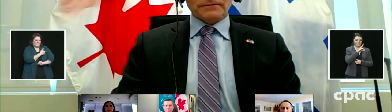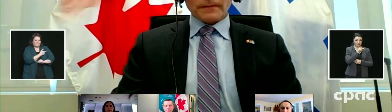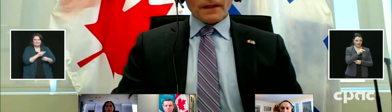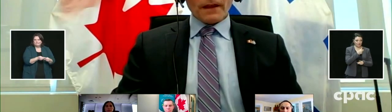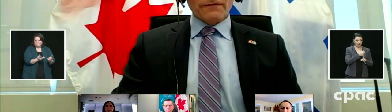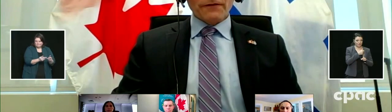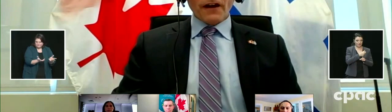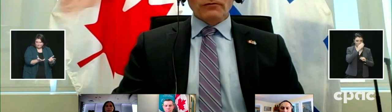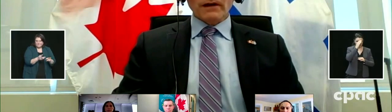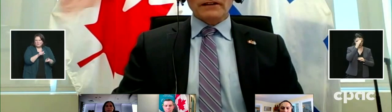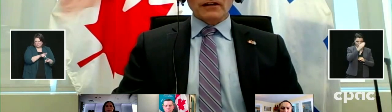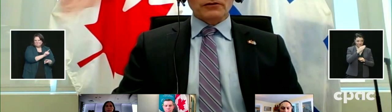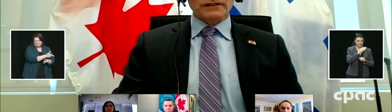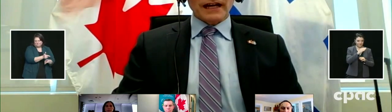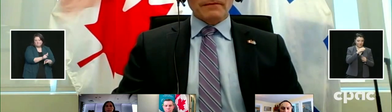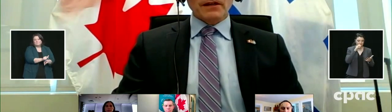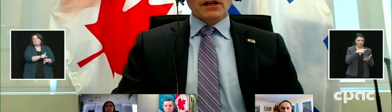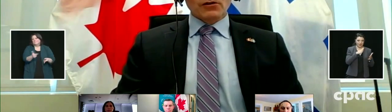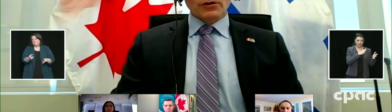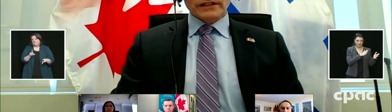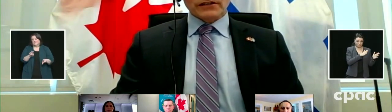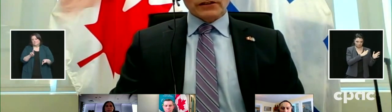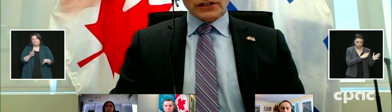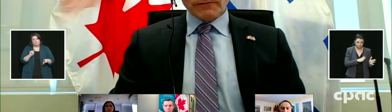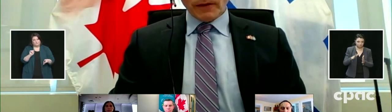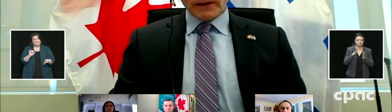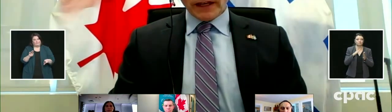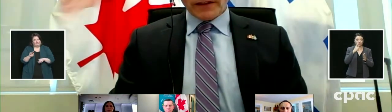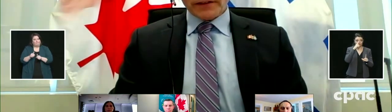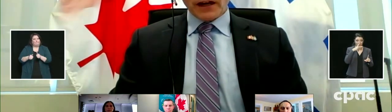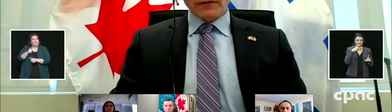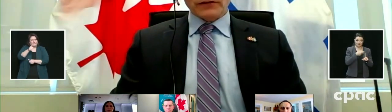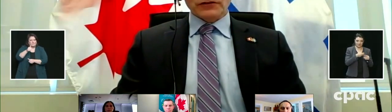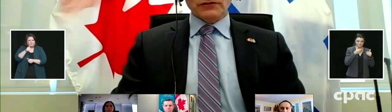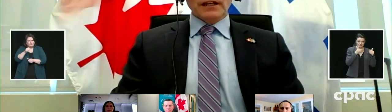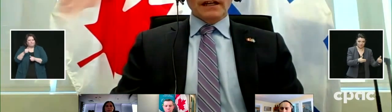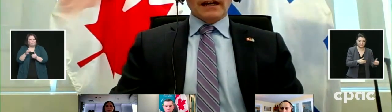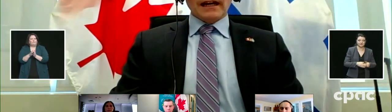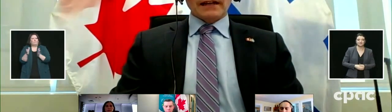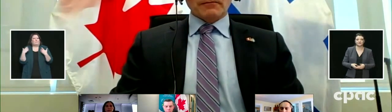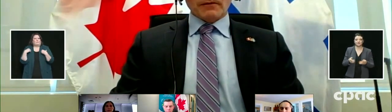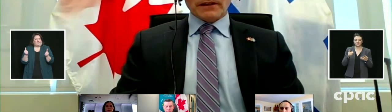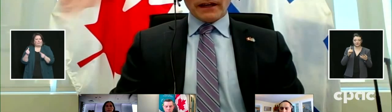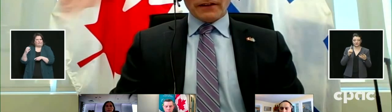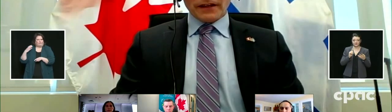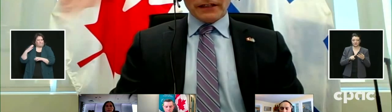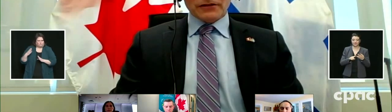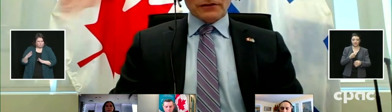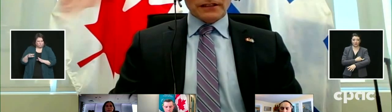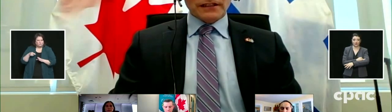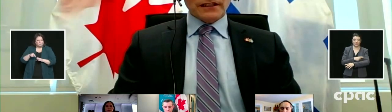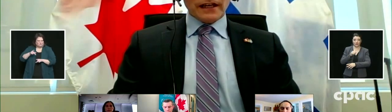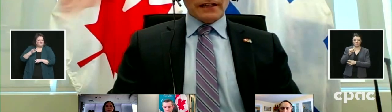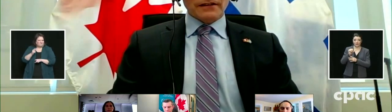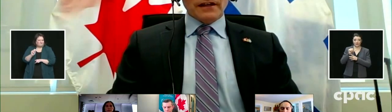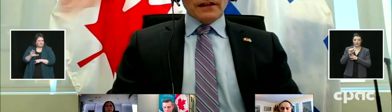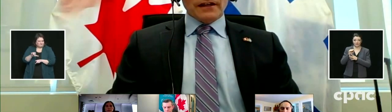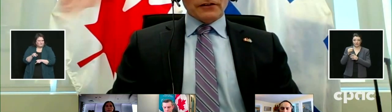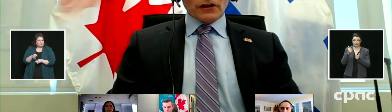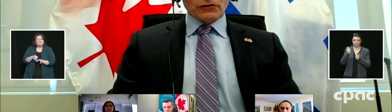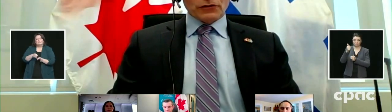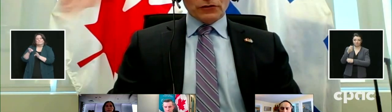shortly, followed by Dr. Tam, who is the Chief Public Health Officer at the Public Health Agency,